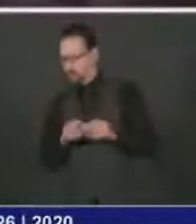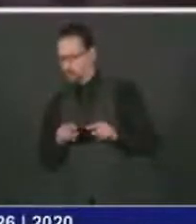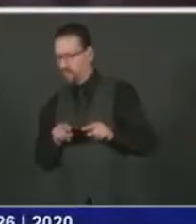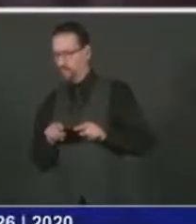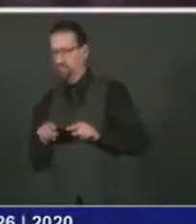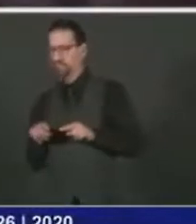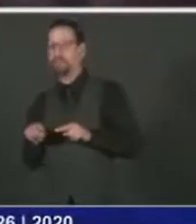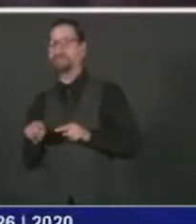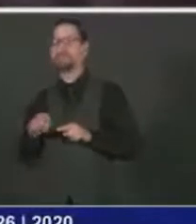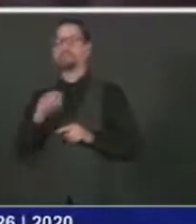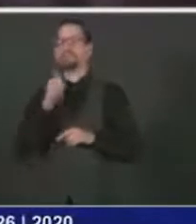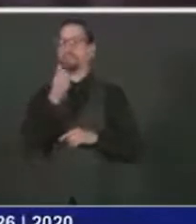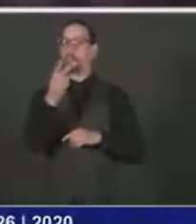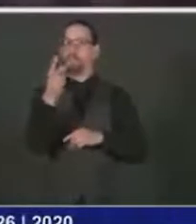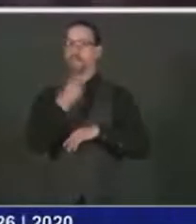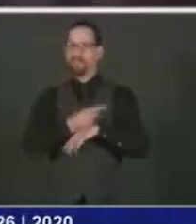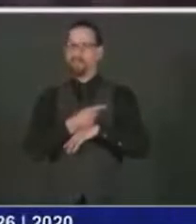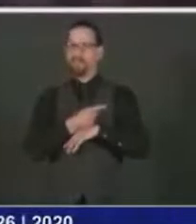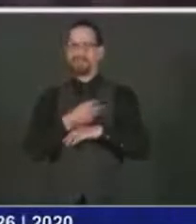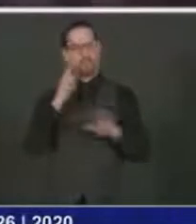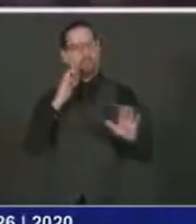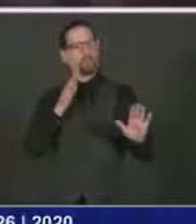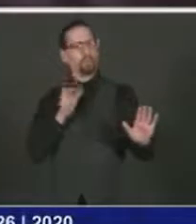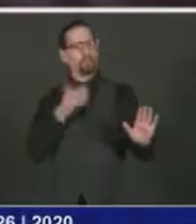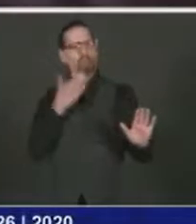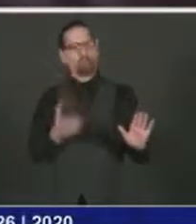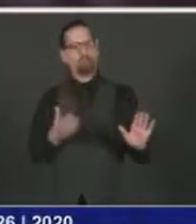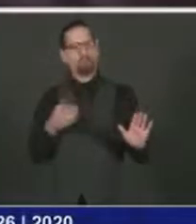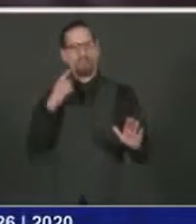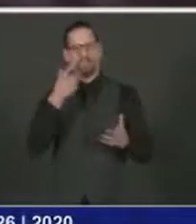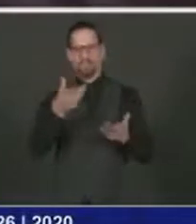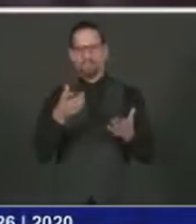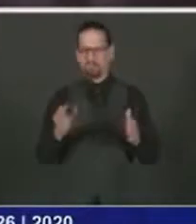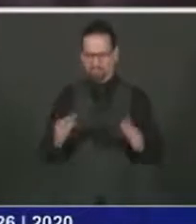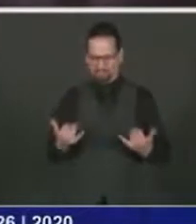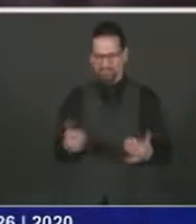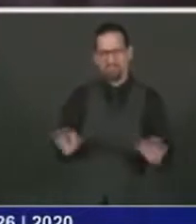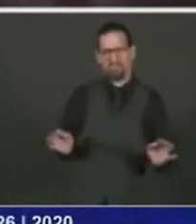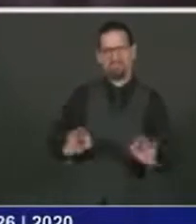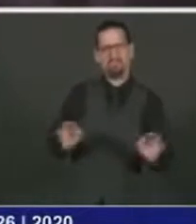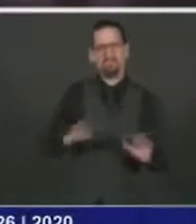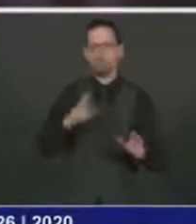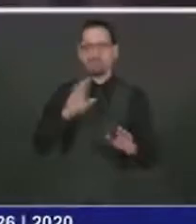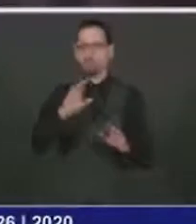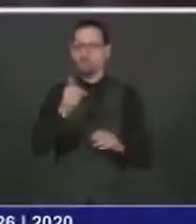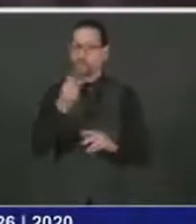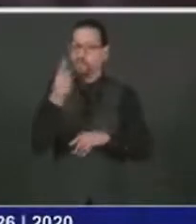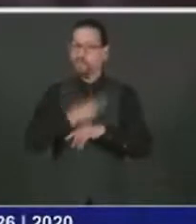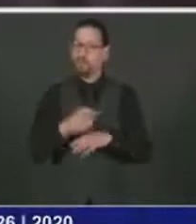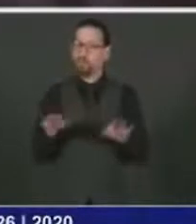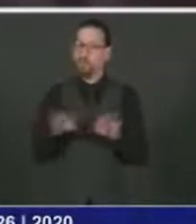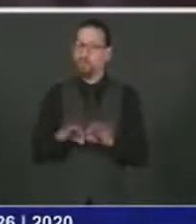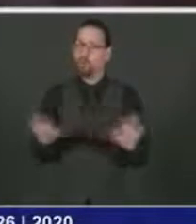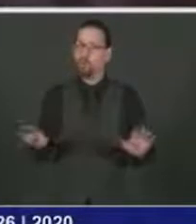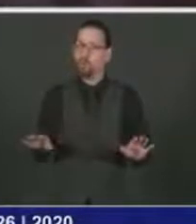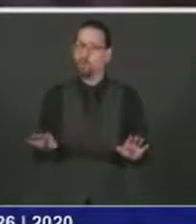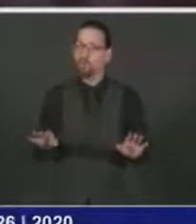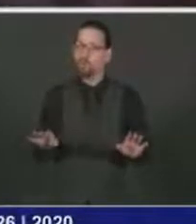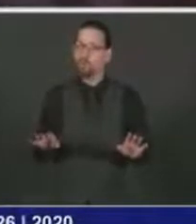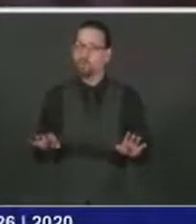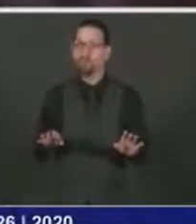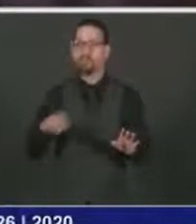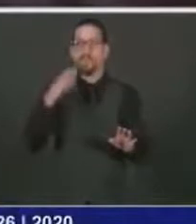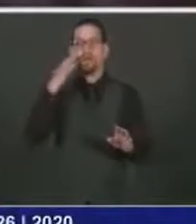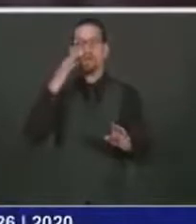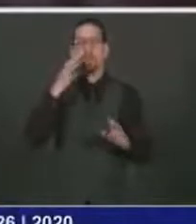matters. And it might be hard to understand a few more days matters, but it does. And so even though we started phase 2 on a particular day, it didn't really